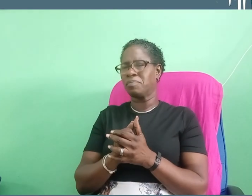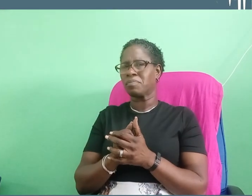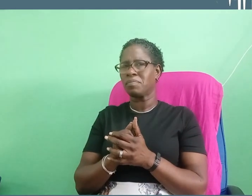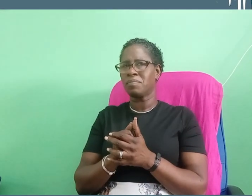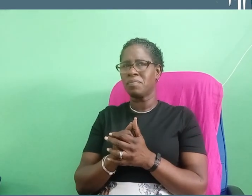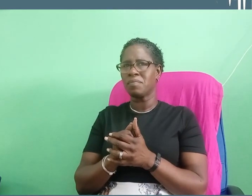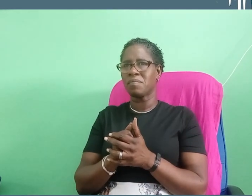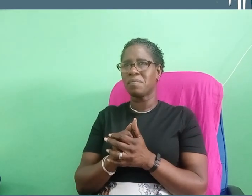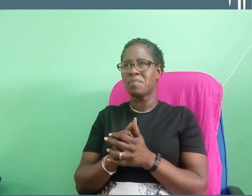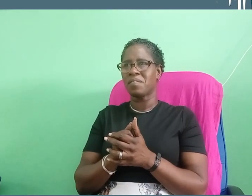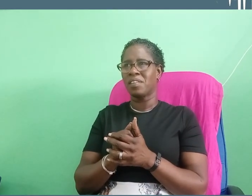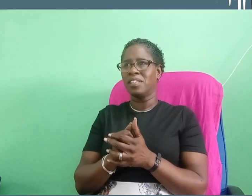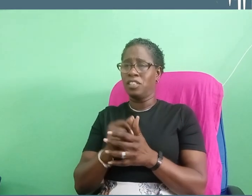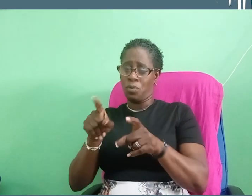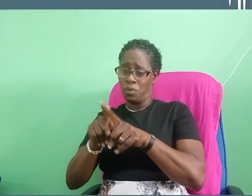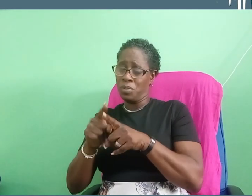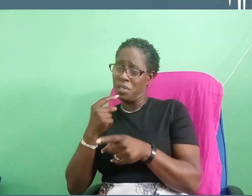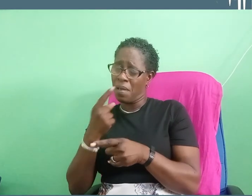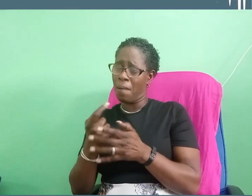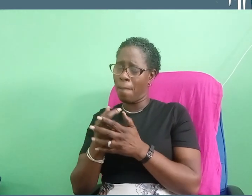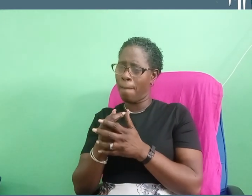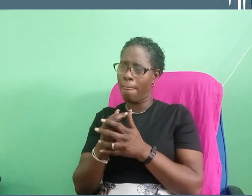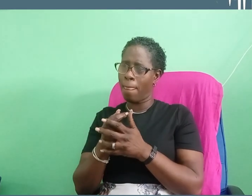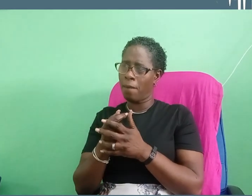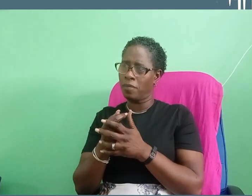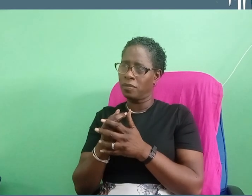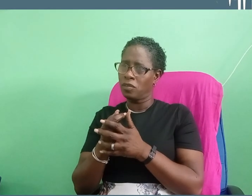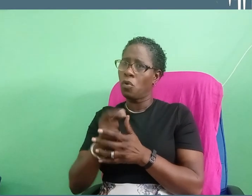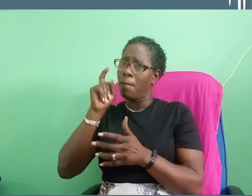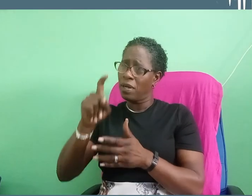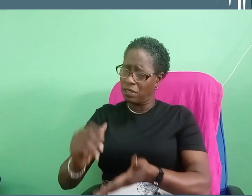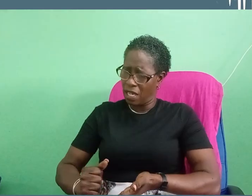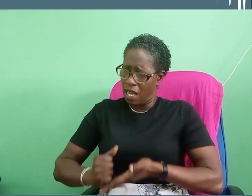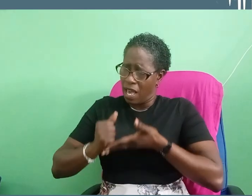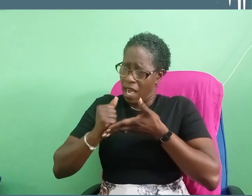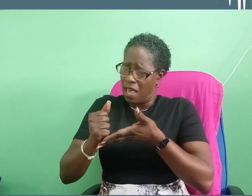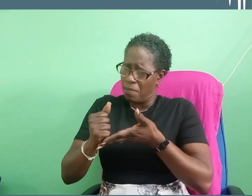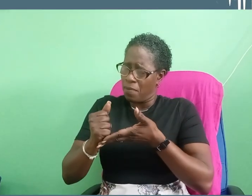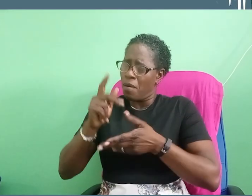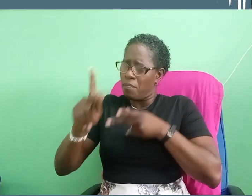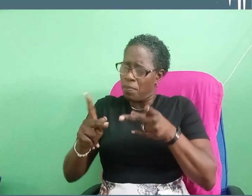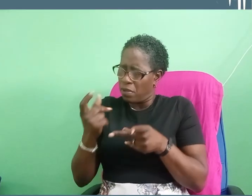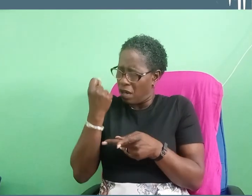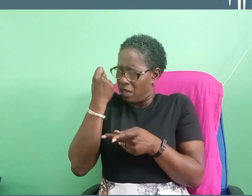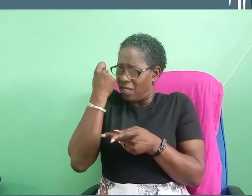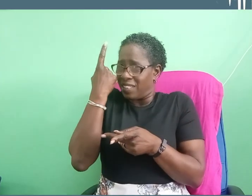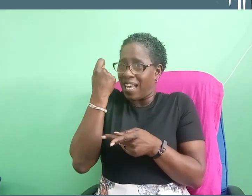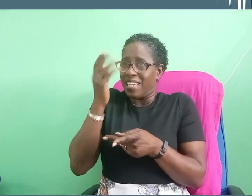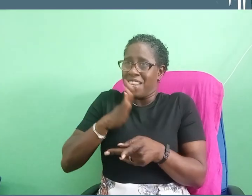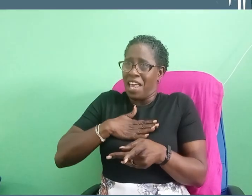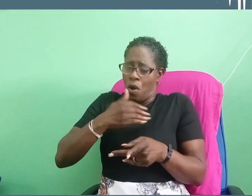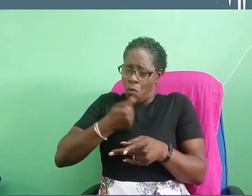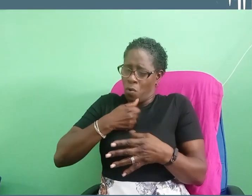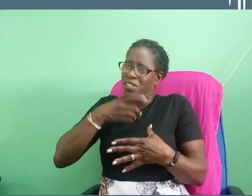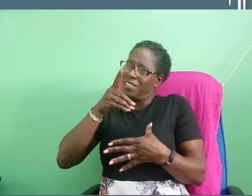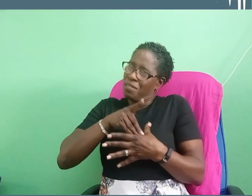this is the third or fourth thing, but I would also say that really helping our friends build insight into their own disabilities and